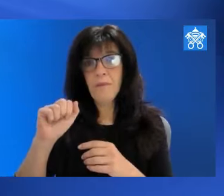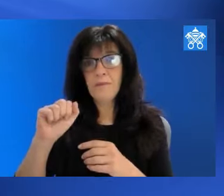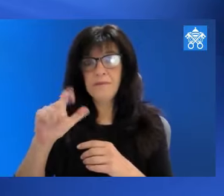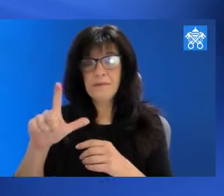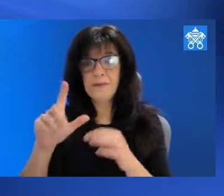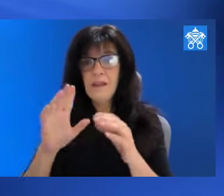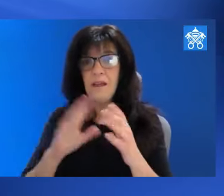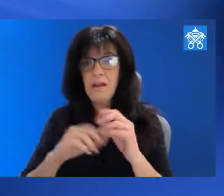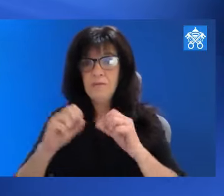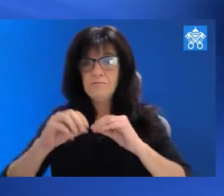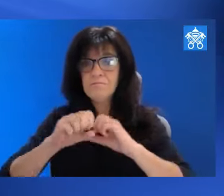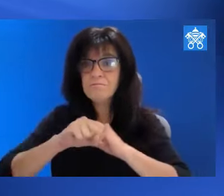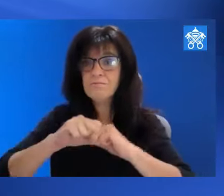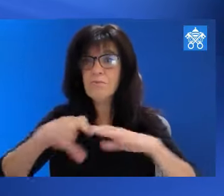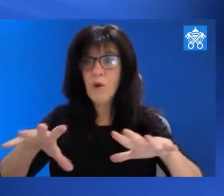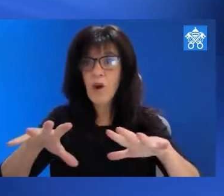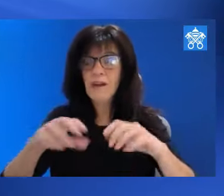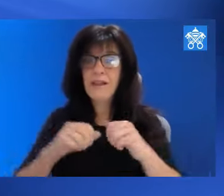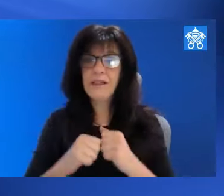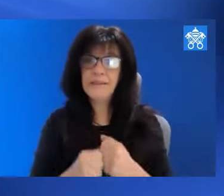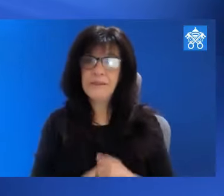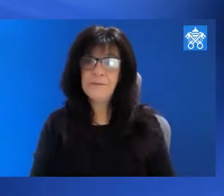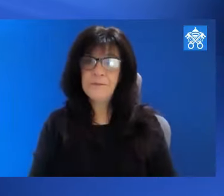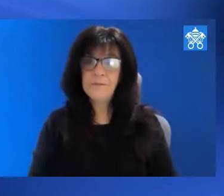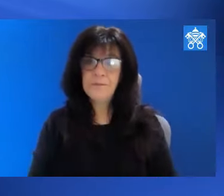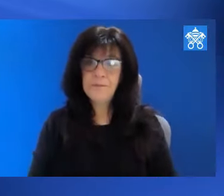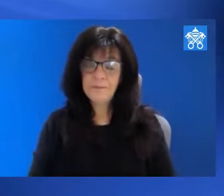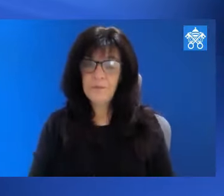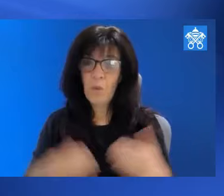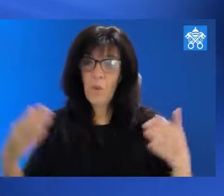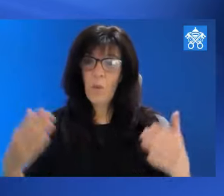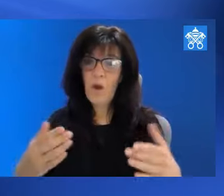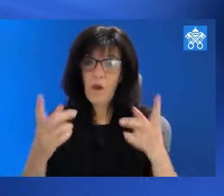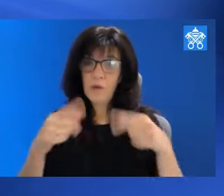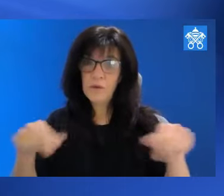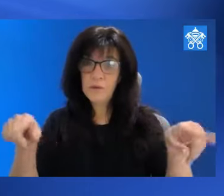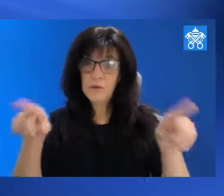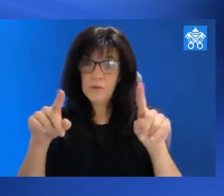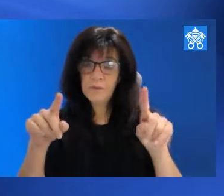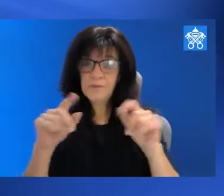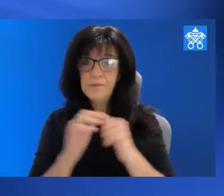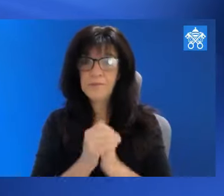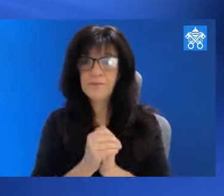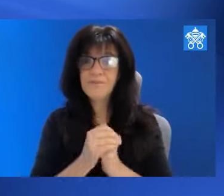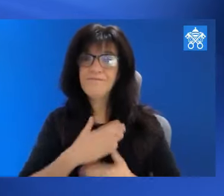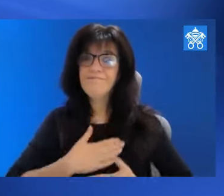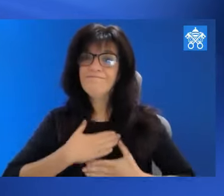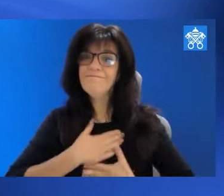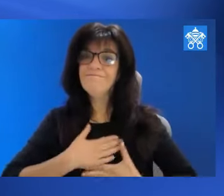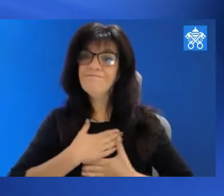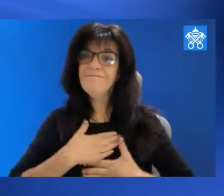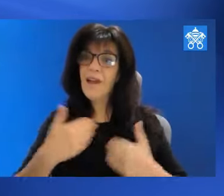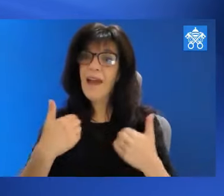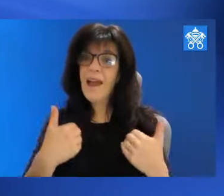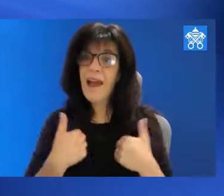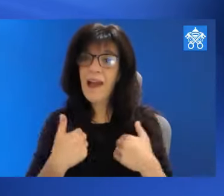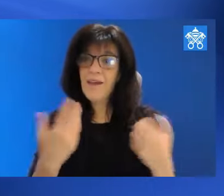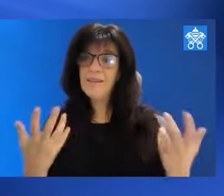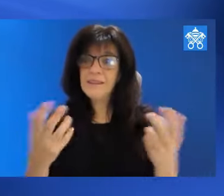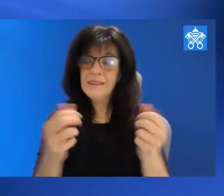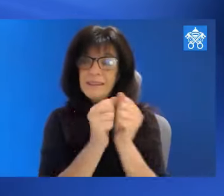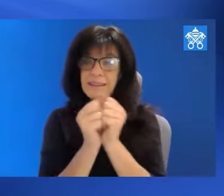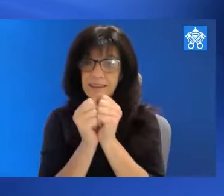the world, welcome to you all. It's a great joy to have you with us as we gather in communion for a moment of prayer with our